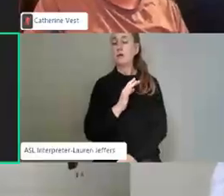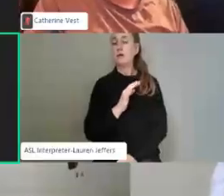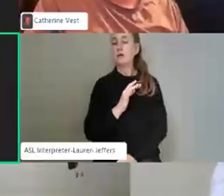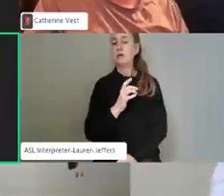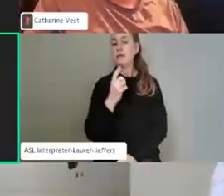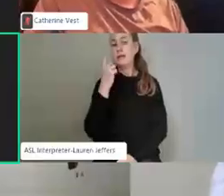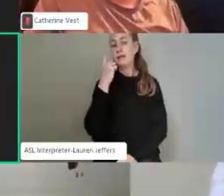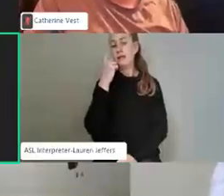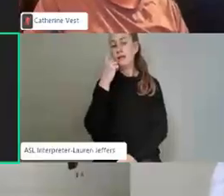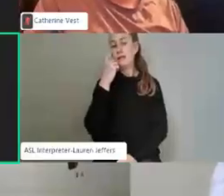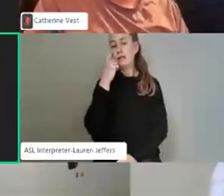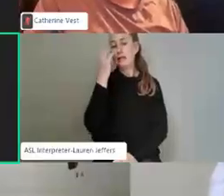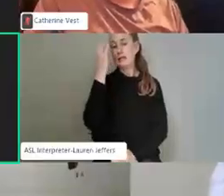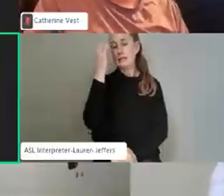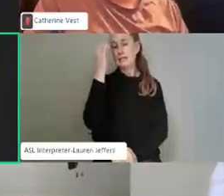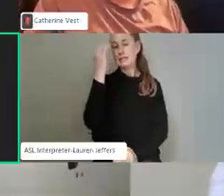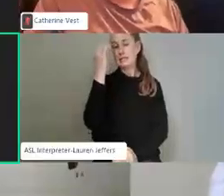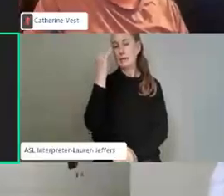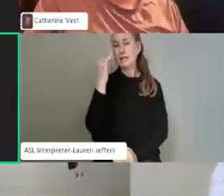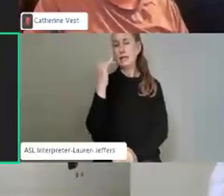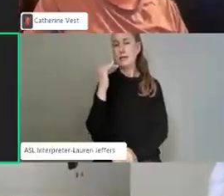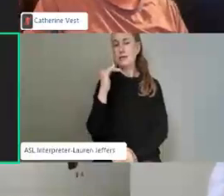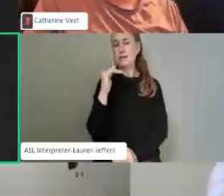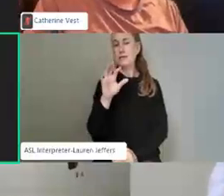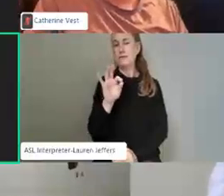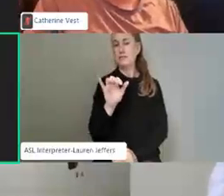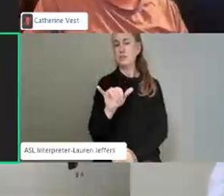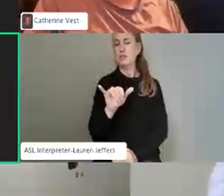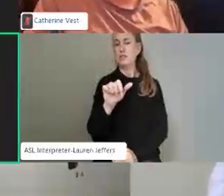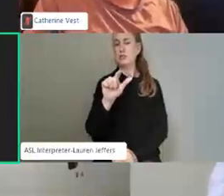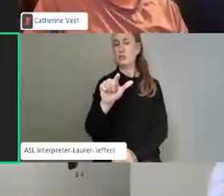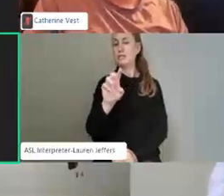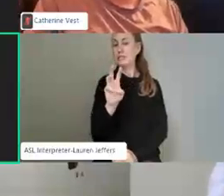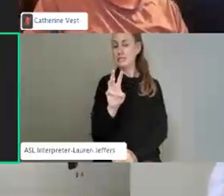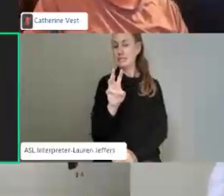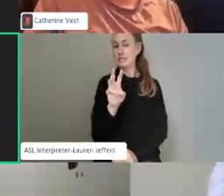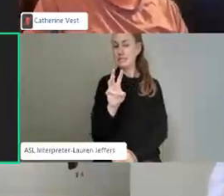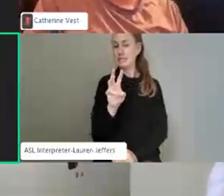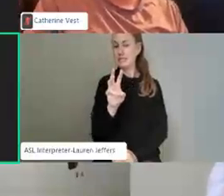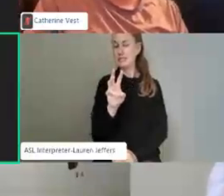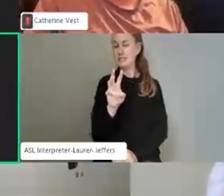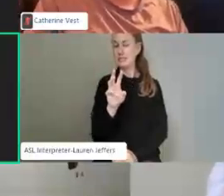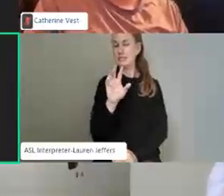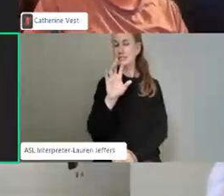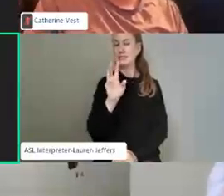our anticipated pull for fiscal year 26 is